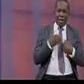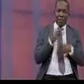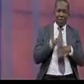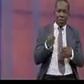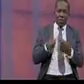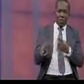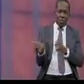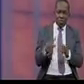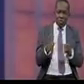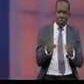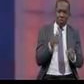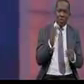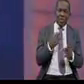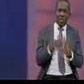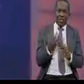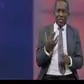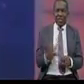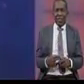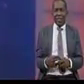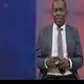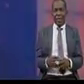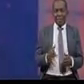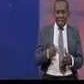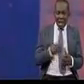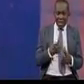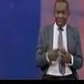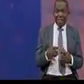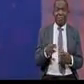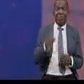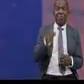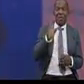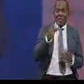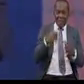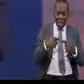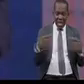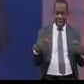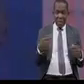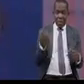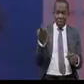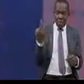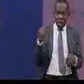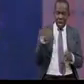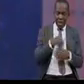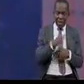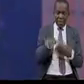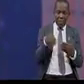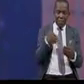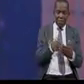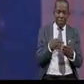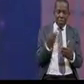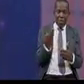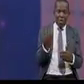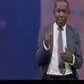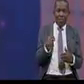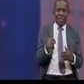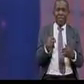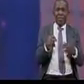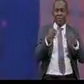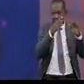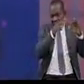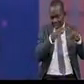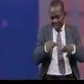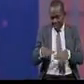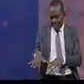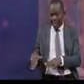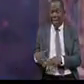middle of the Red Sea. Say, stretch your rod again. Rod, that's all you have. What's in your hand, God will use to